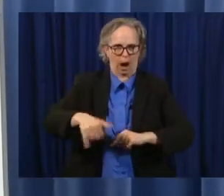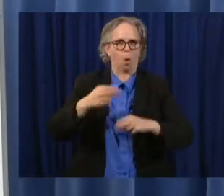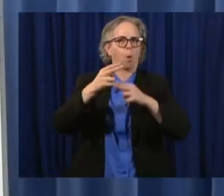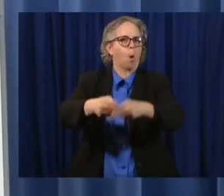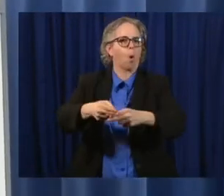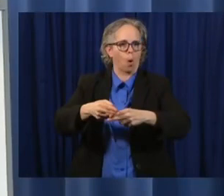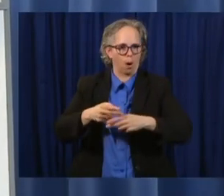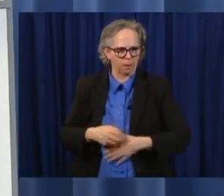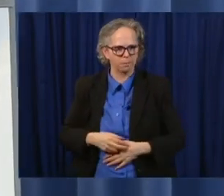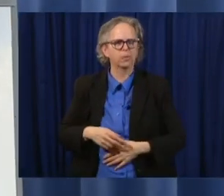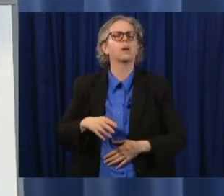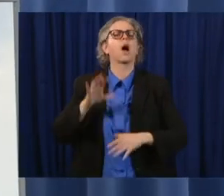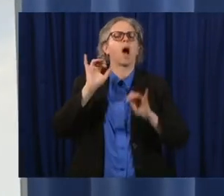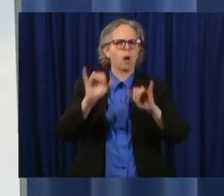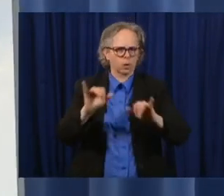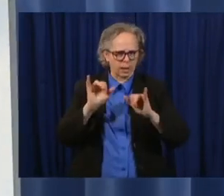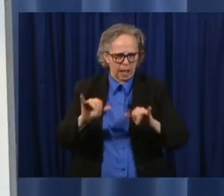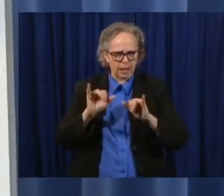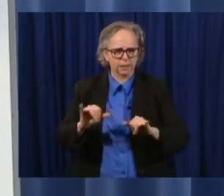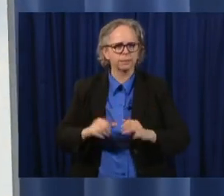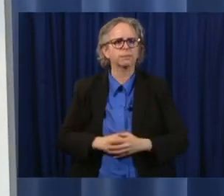Let's assume we've got